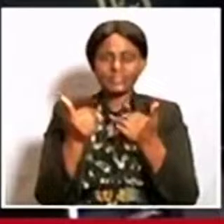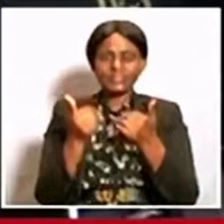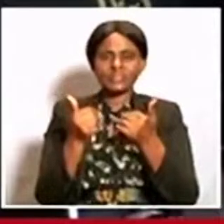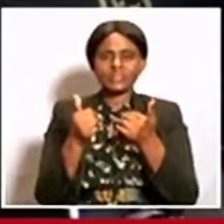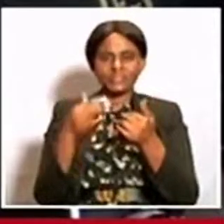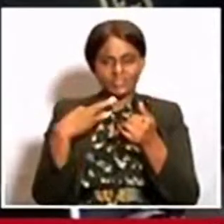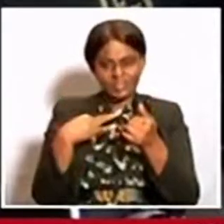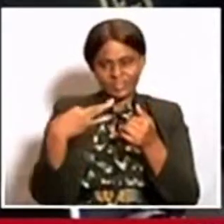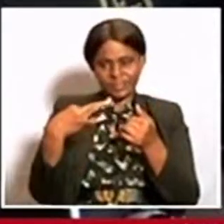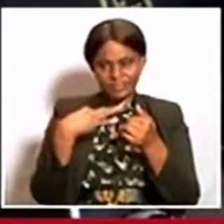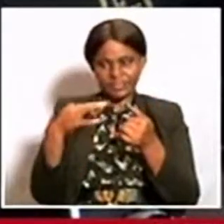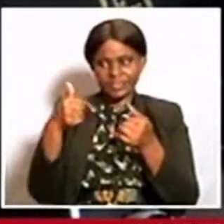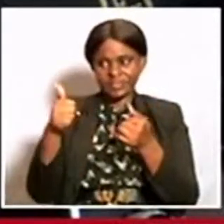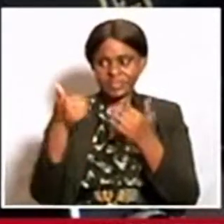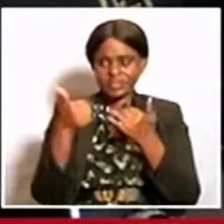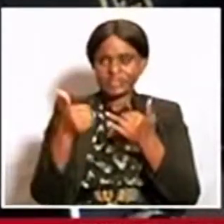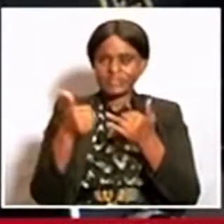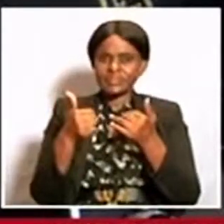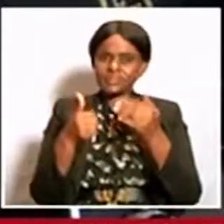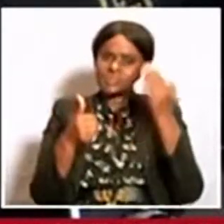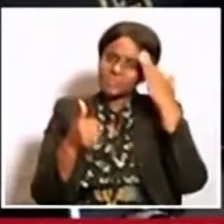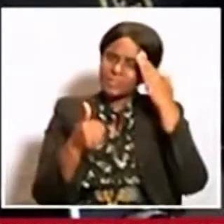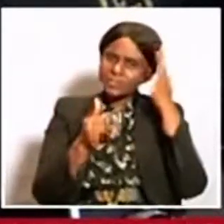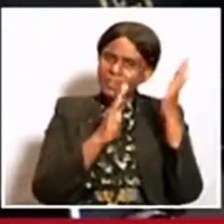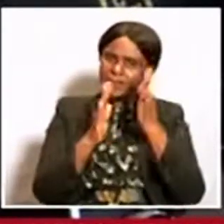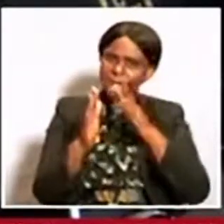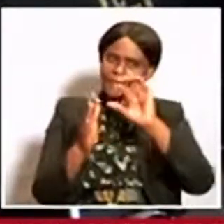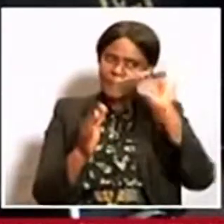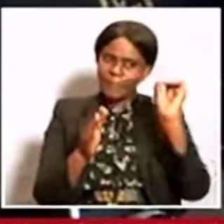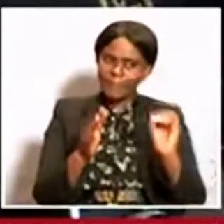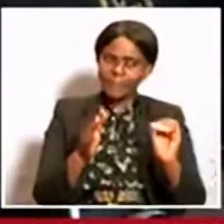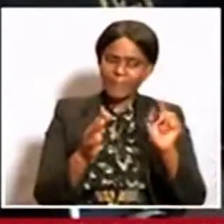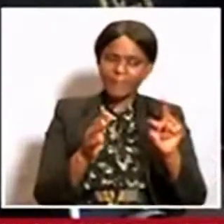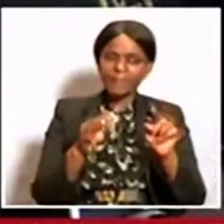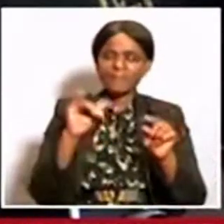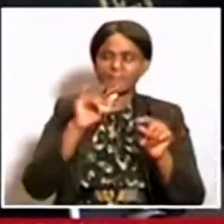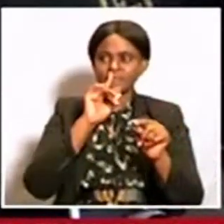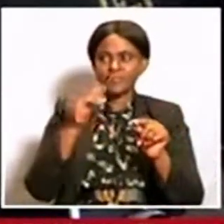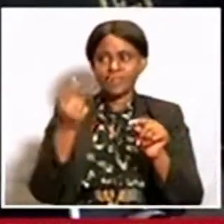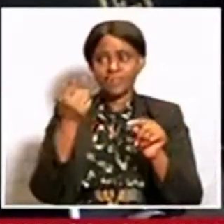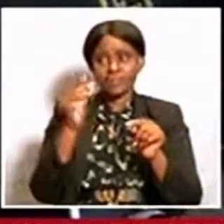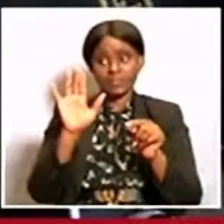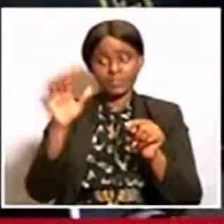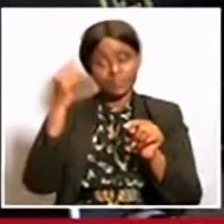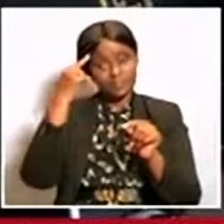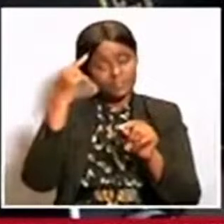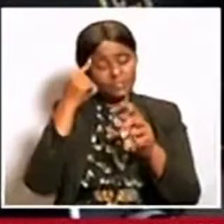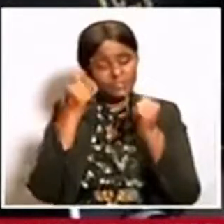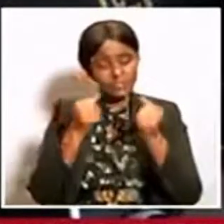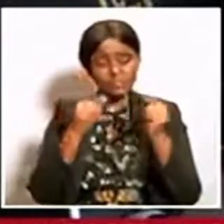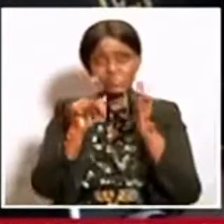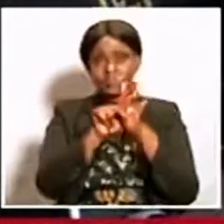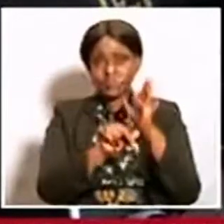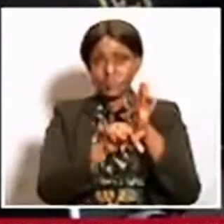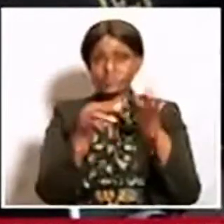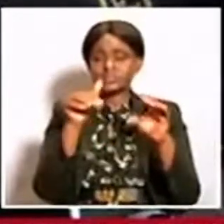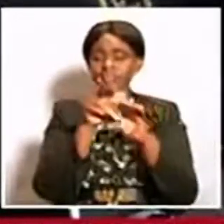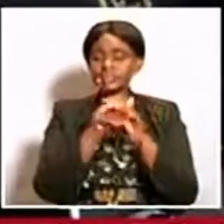the application? Are you taking that into consideration? Because obviously one of government's strong policies is